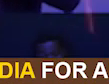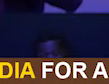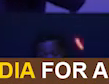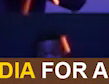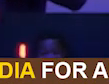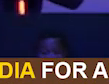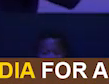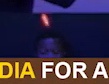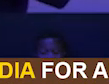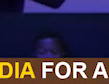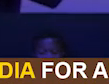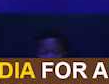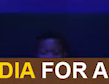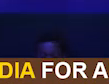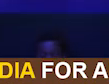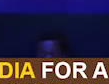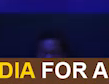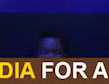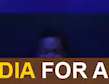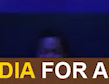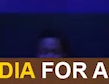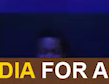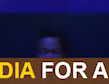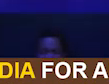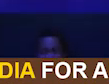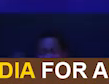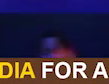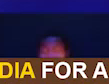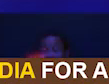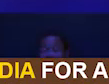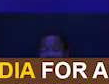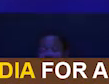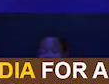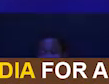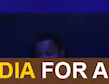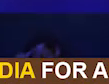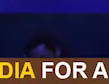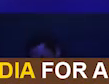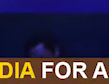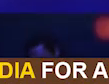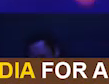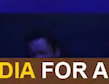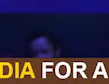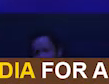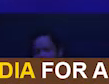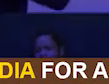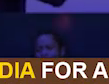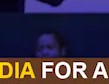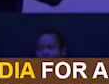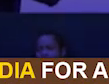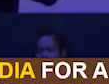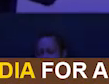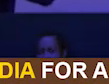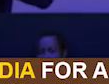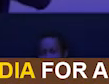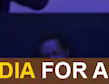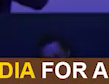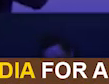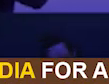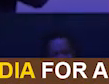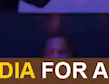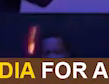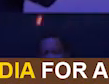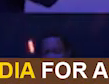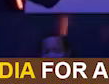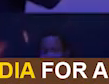Jesus. But we want to speak much deeper about the name Jesus. How important